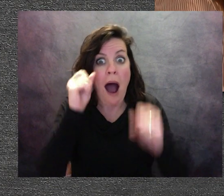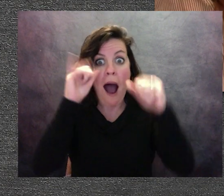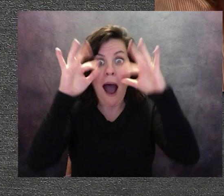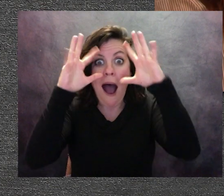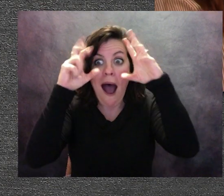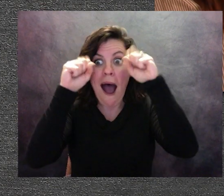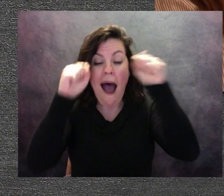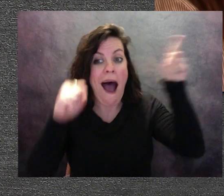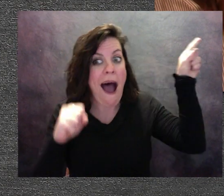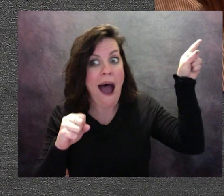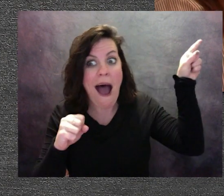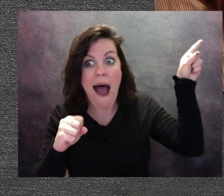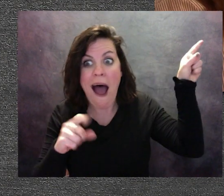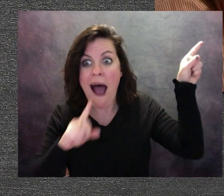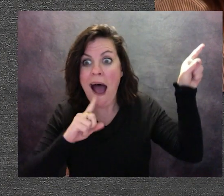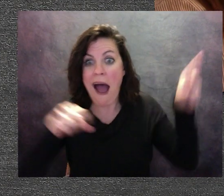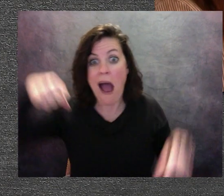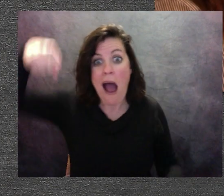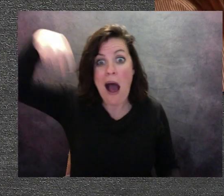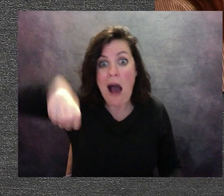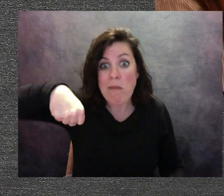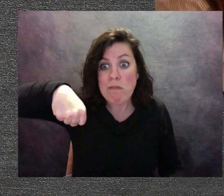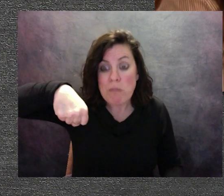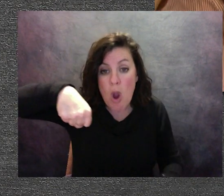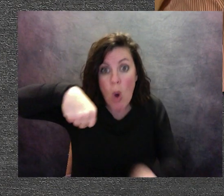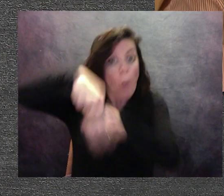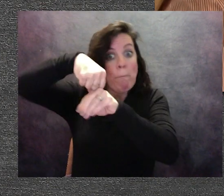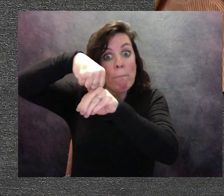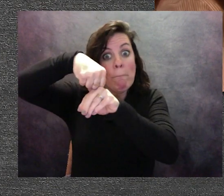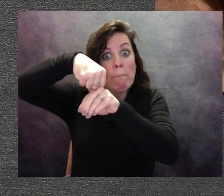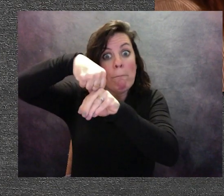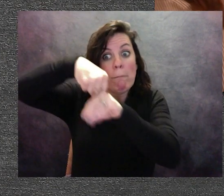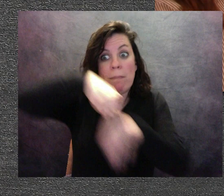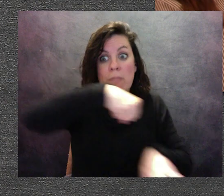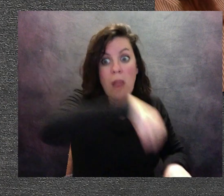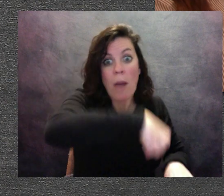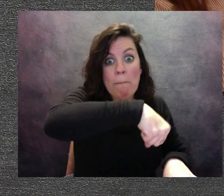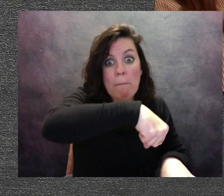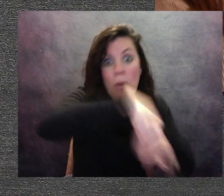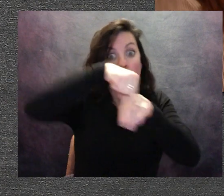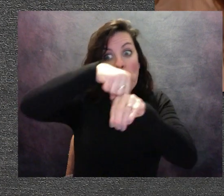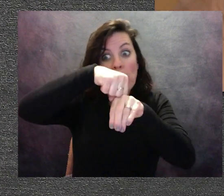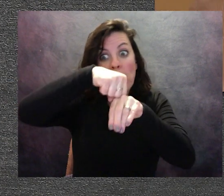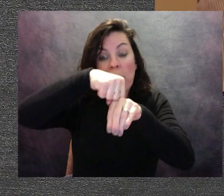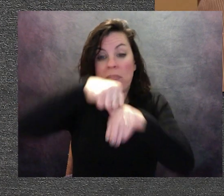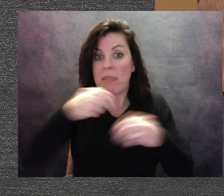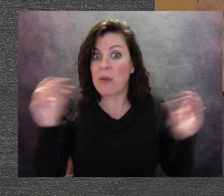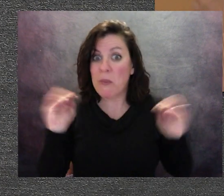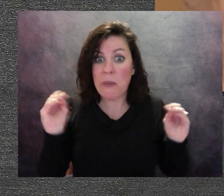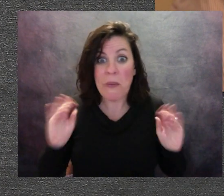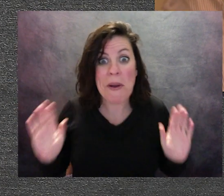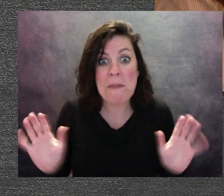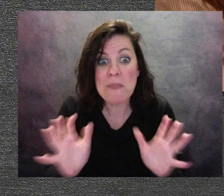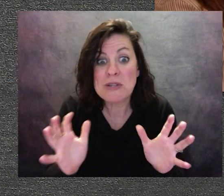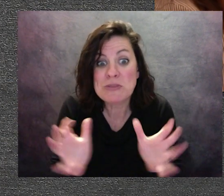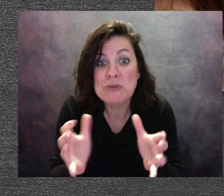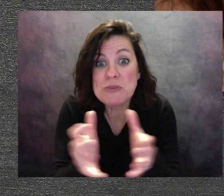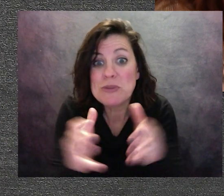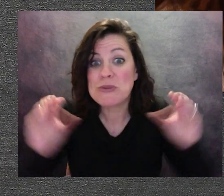Wow! The pins are all over the ends of the magnet. He doesn't even have to push them